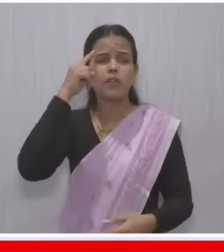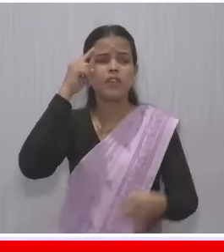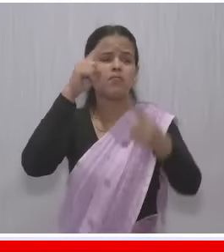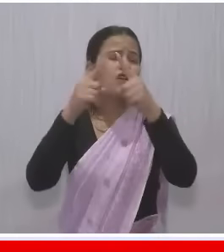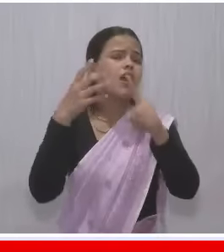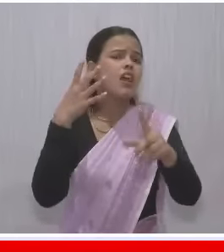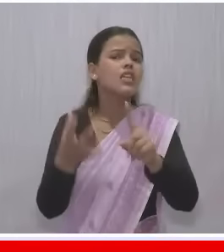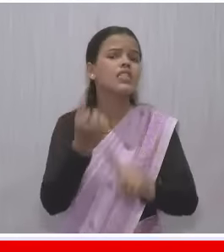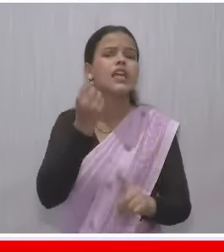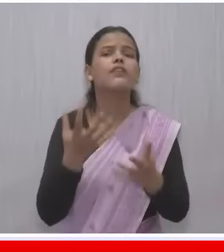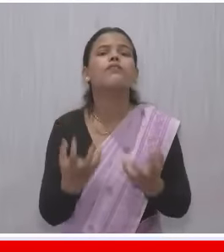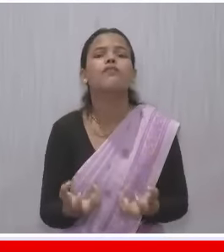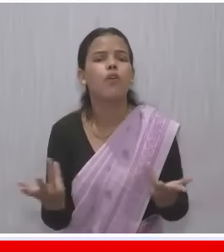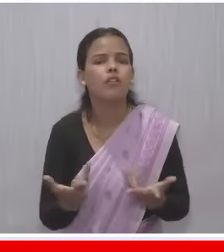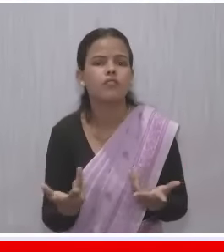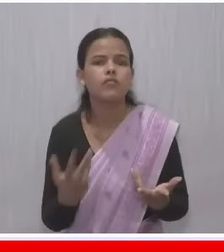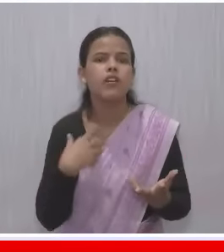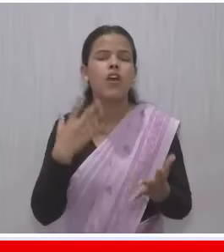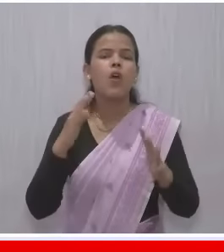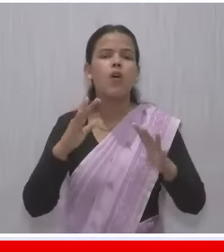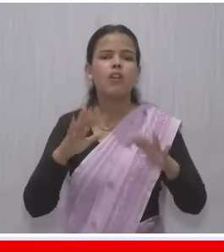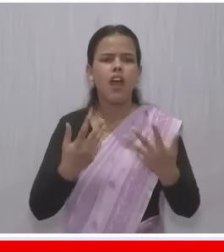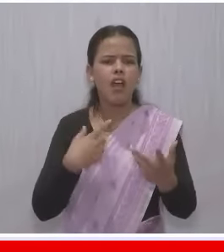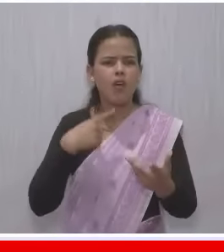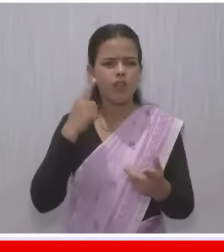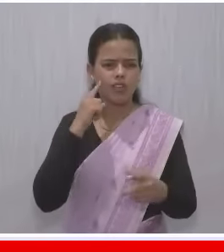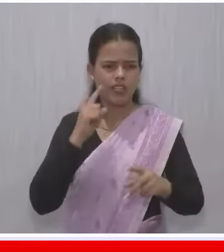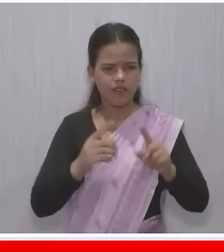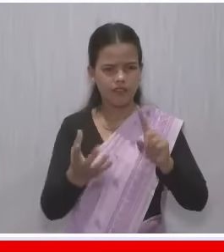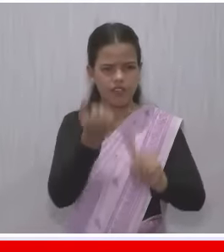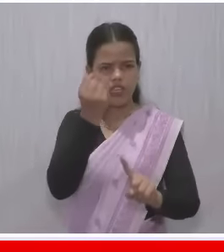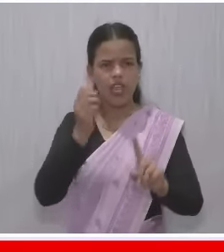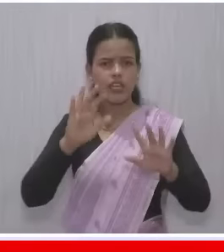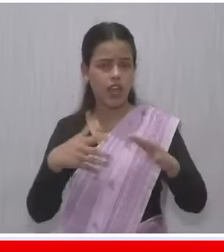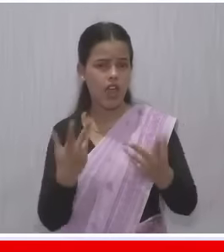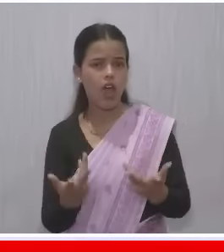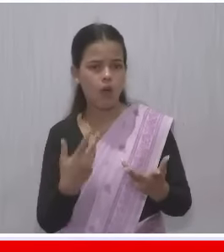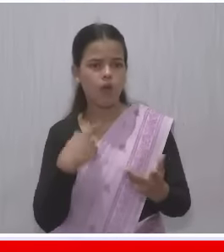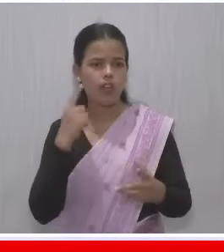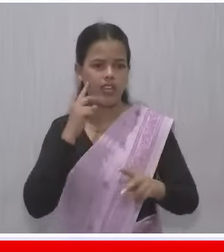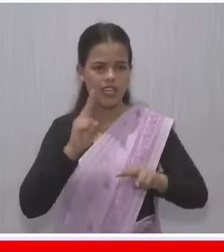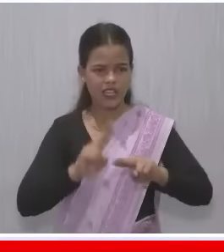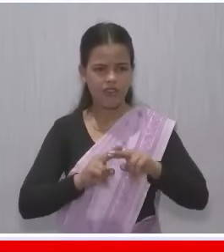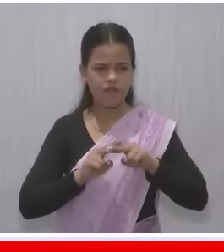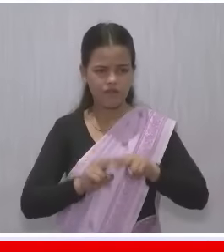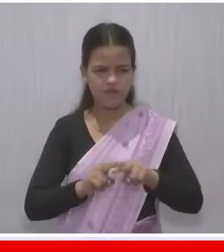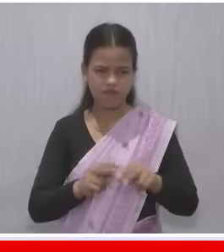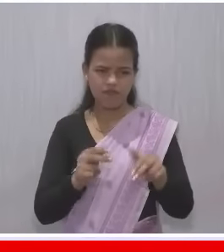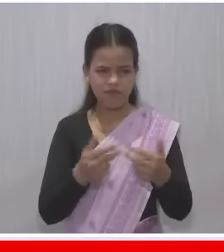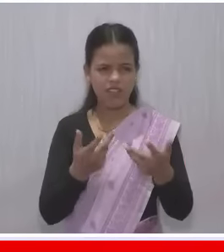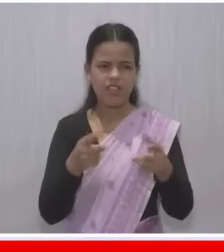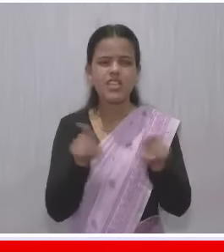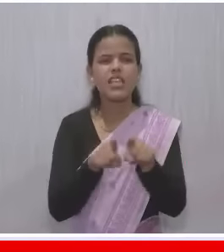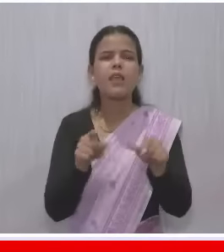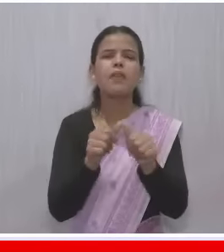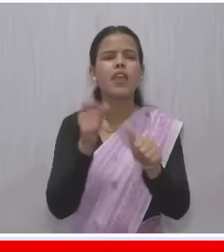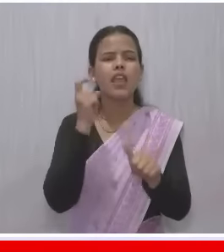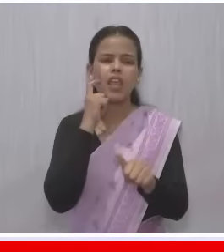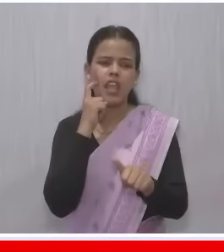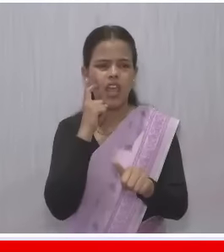be there if they have decided to become, let's say, AI